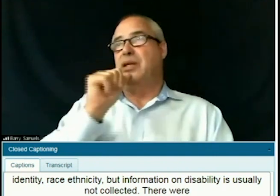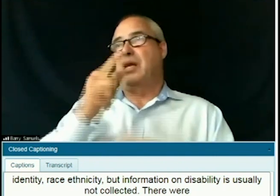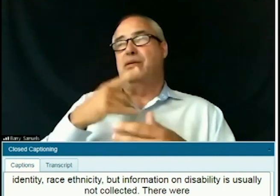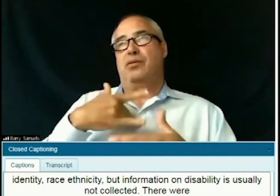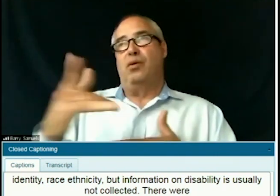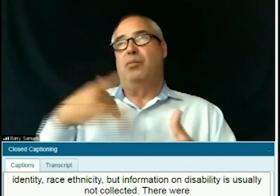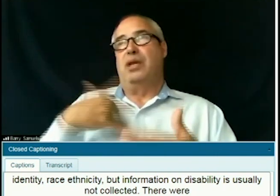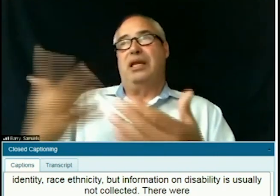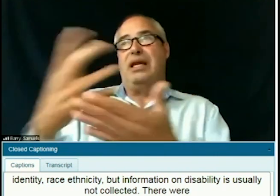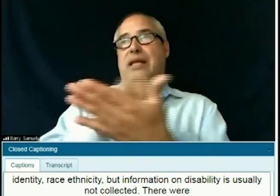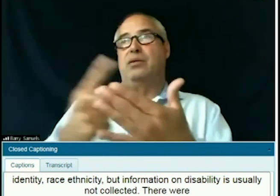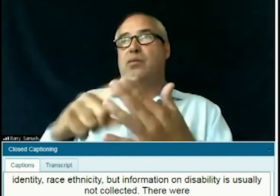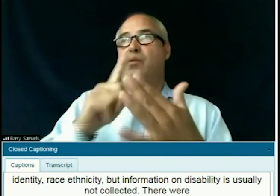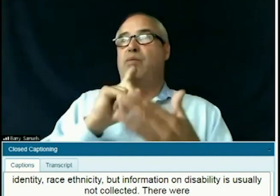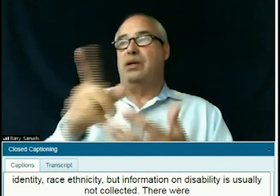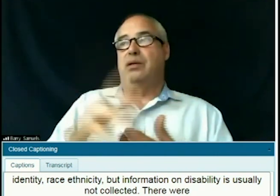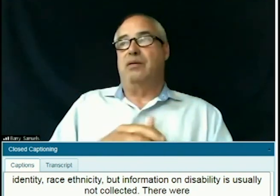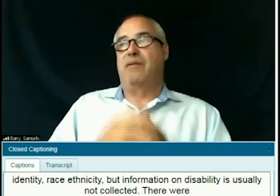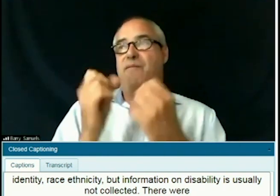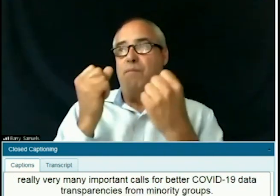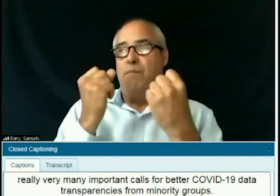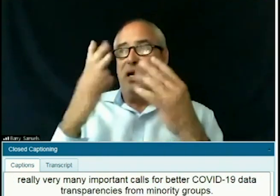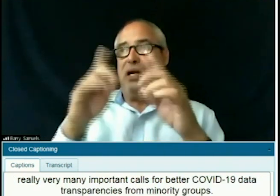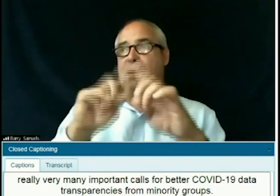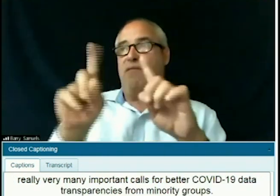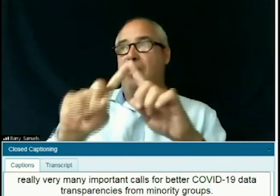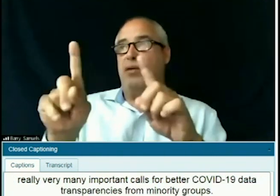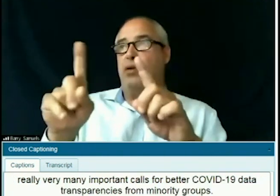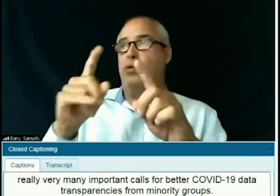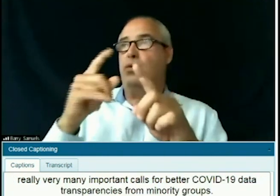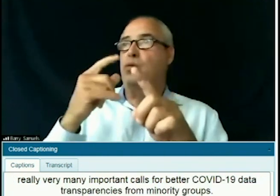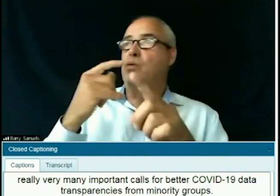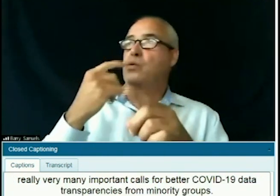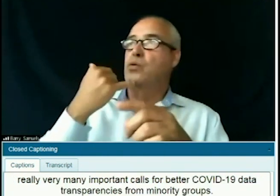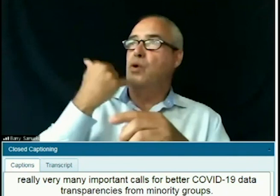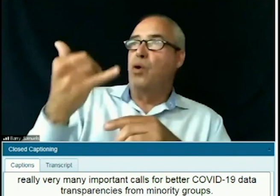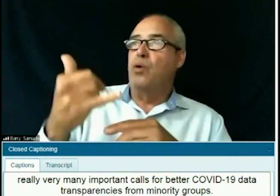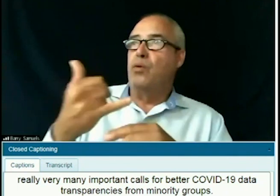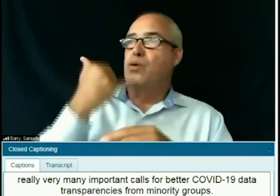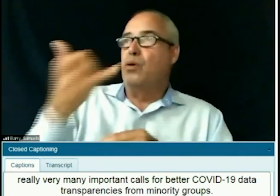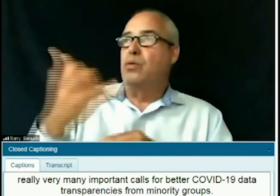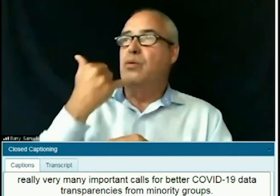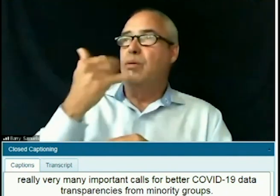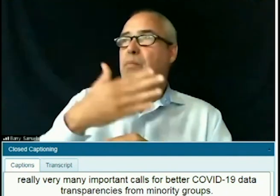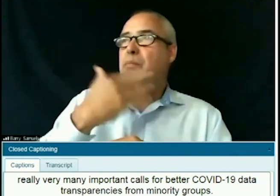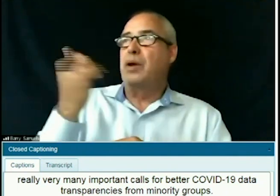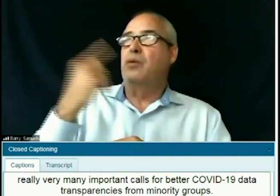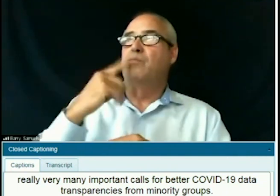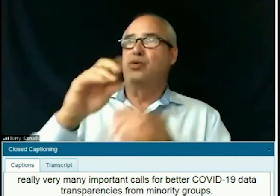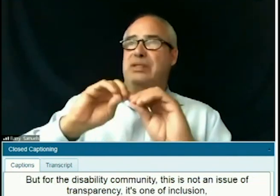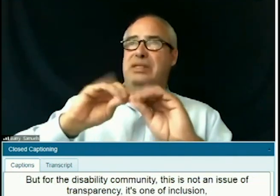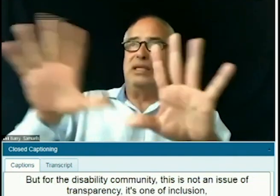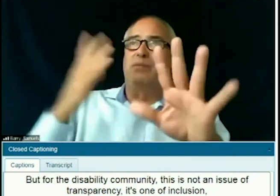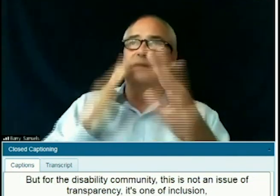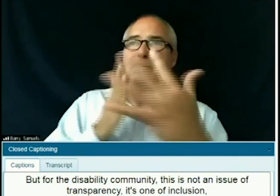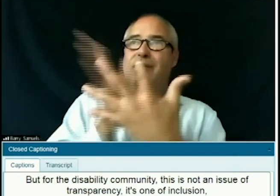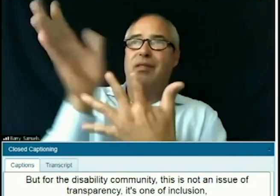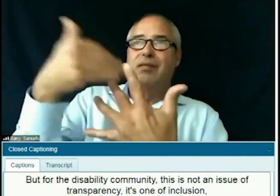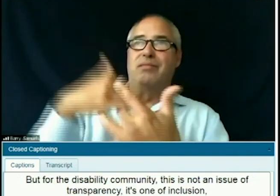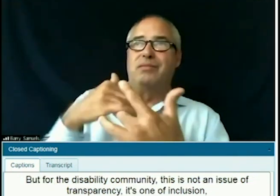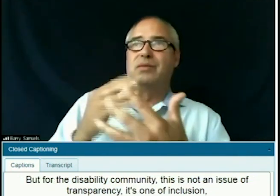There were really very many important calls for better COVID-19 data transparencies from minority